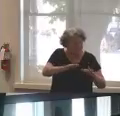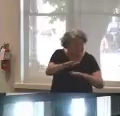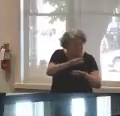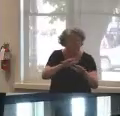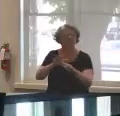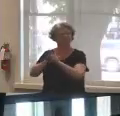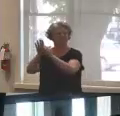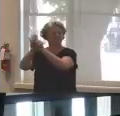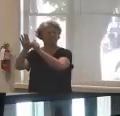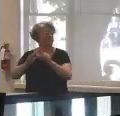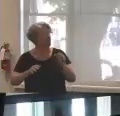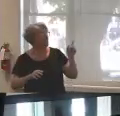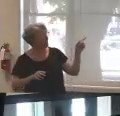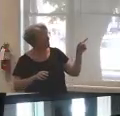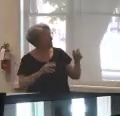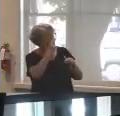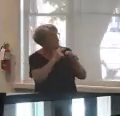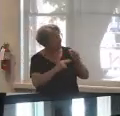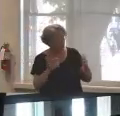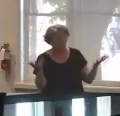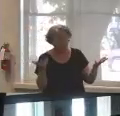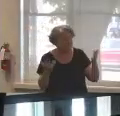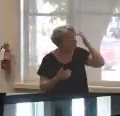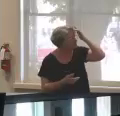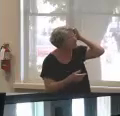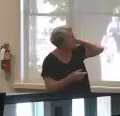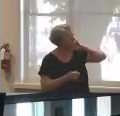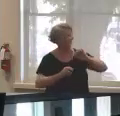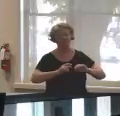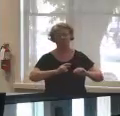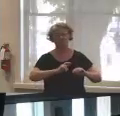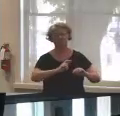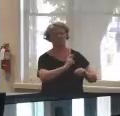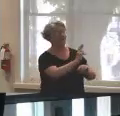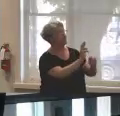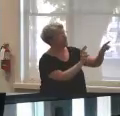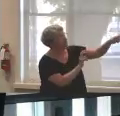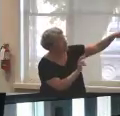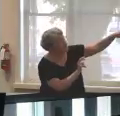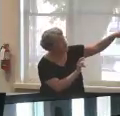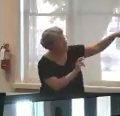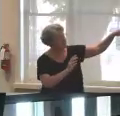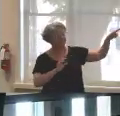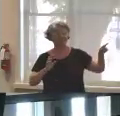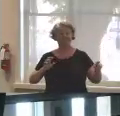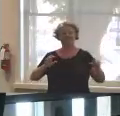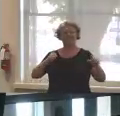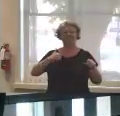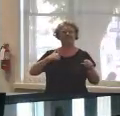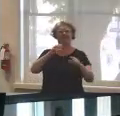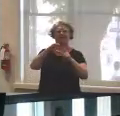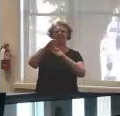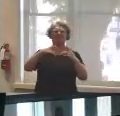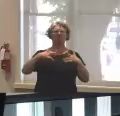And you'll see on the screen some fun activities. The one to the complete right is an activity we did about learning about Canadian culture,